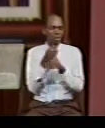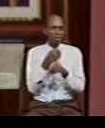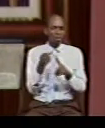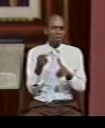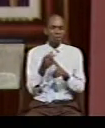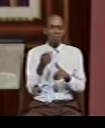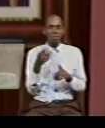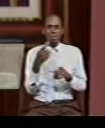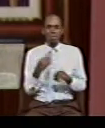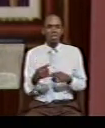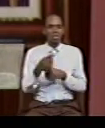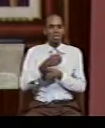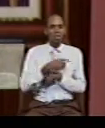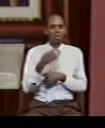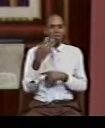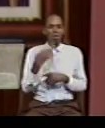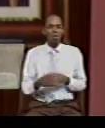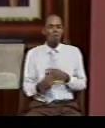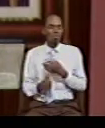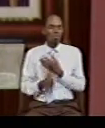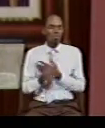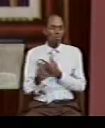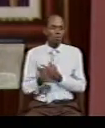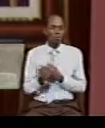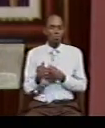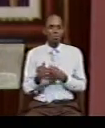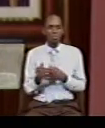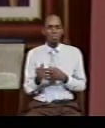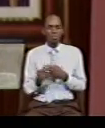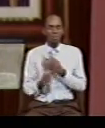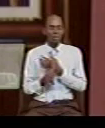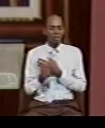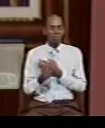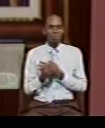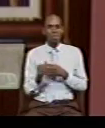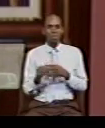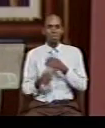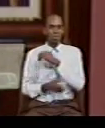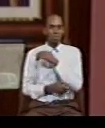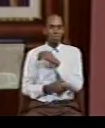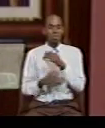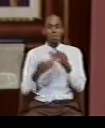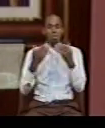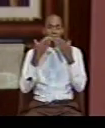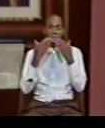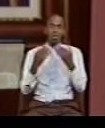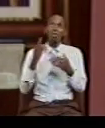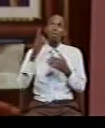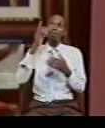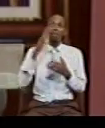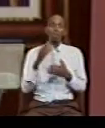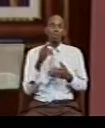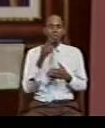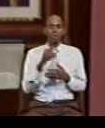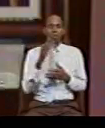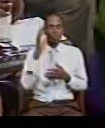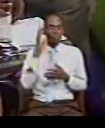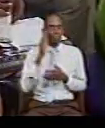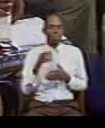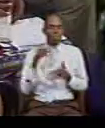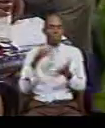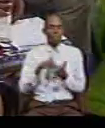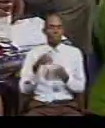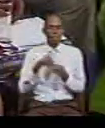of terrible, terrible temptation. Thank God you will stand in the evil